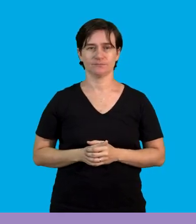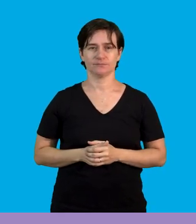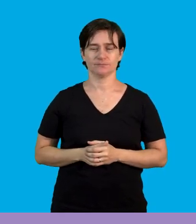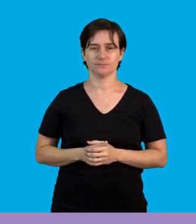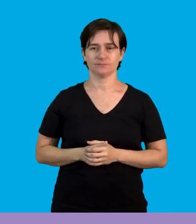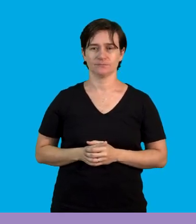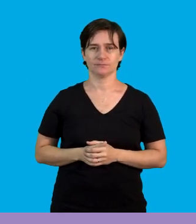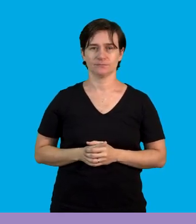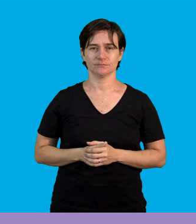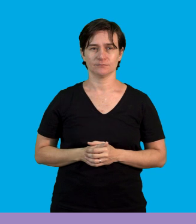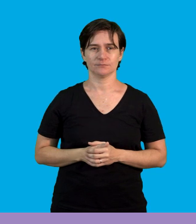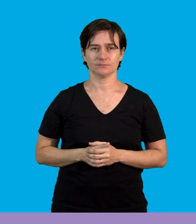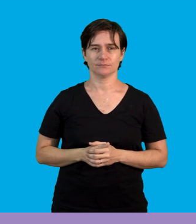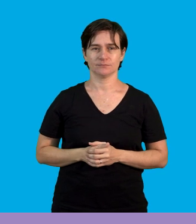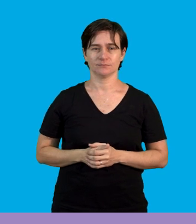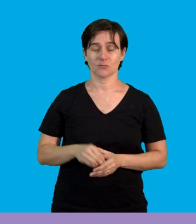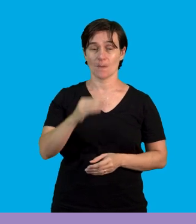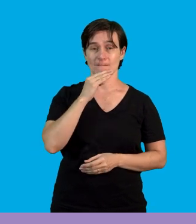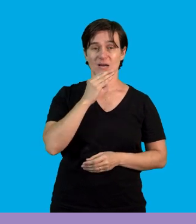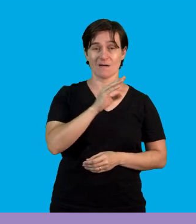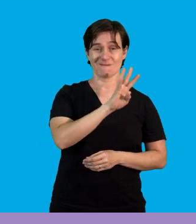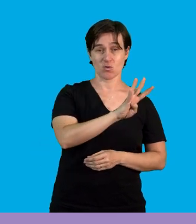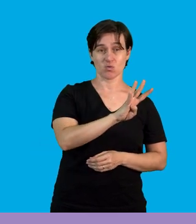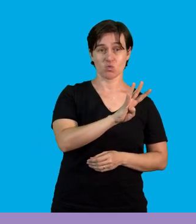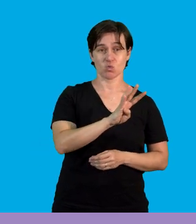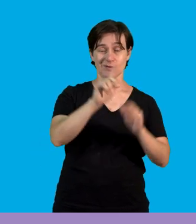So let's take the first 4